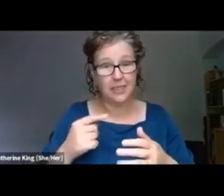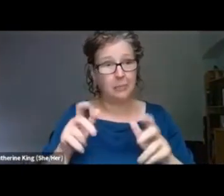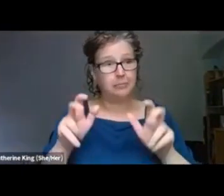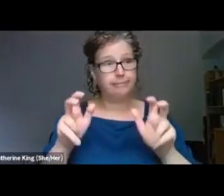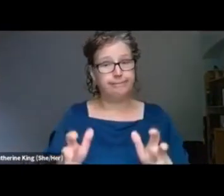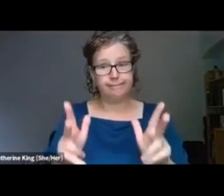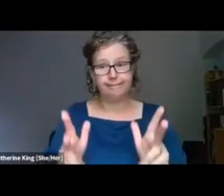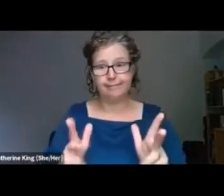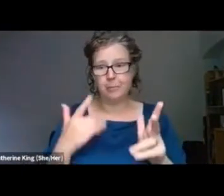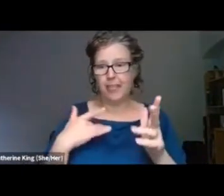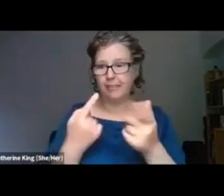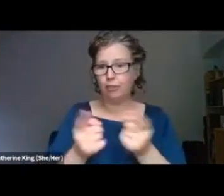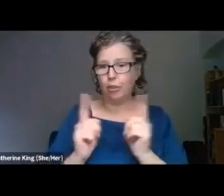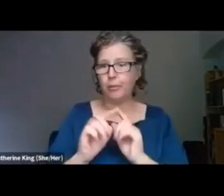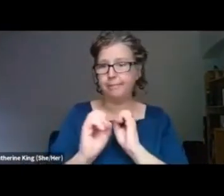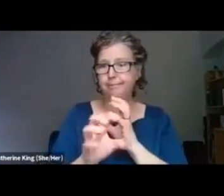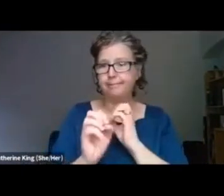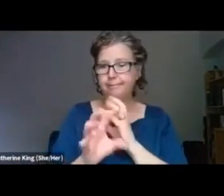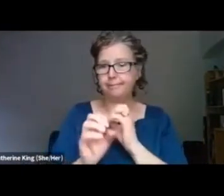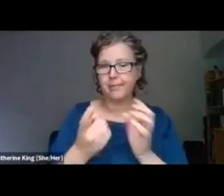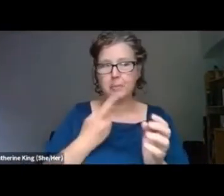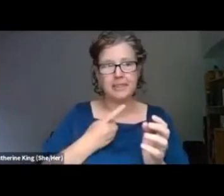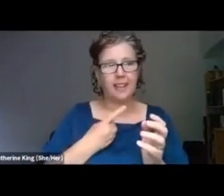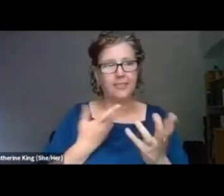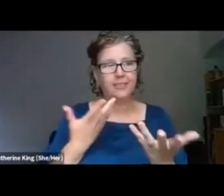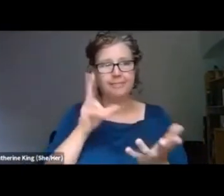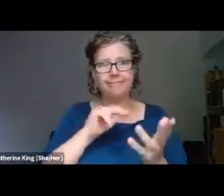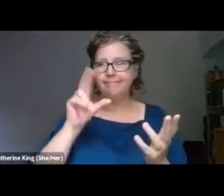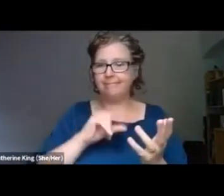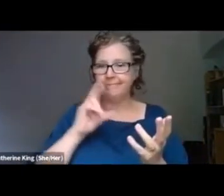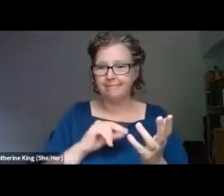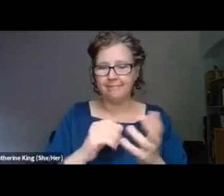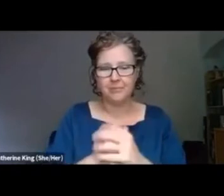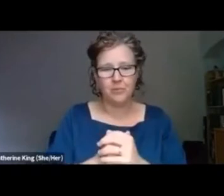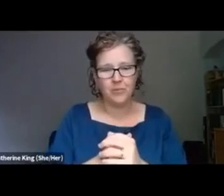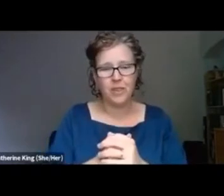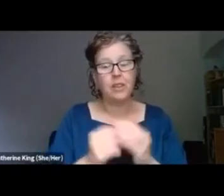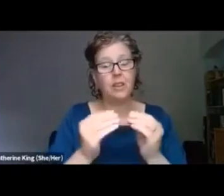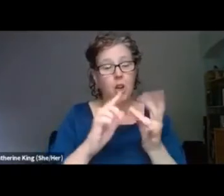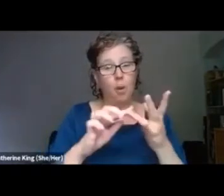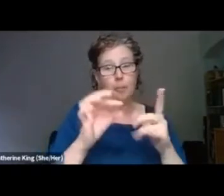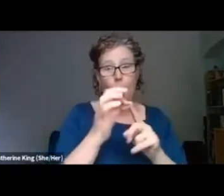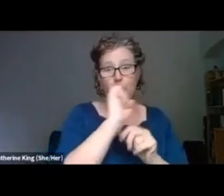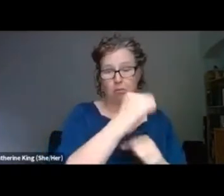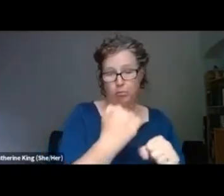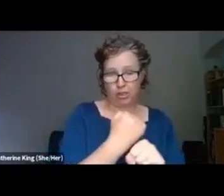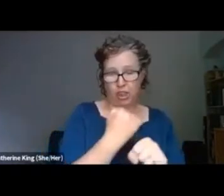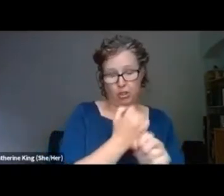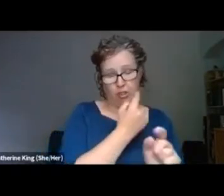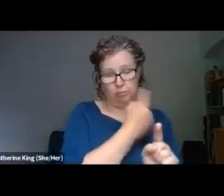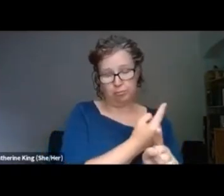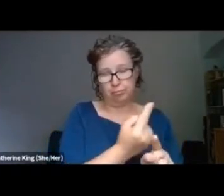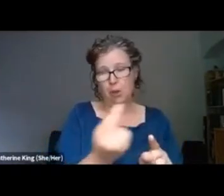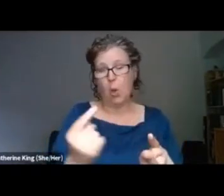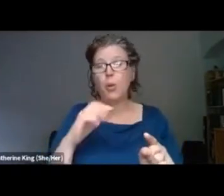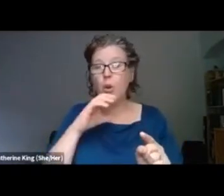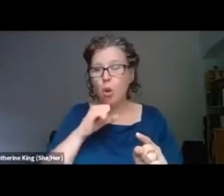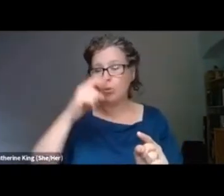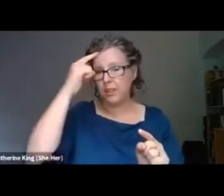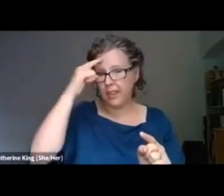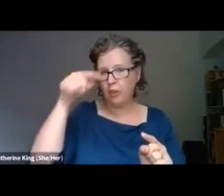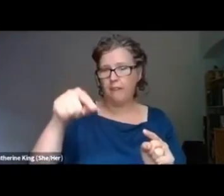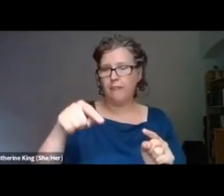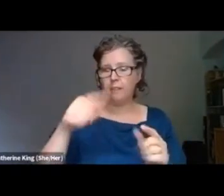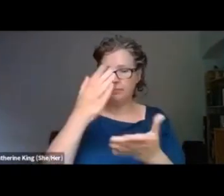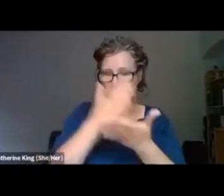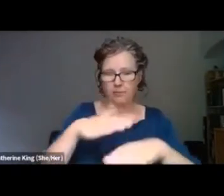talking aloud. With each bot production, it is true, we plan towards an on-stage experience that